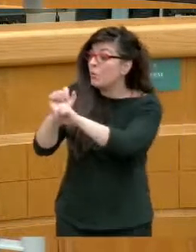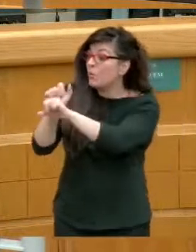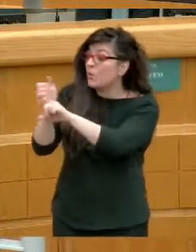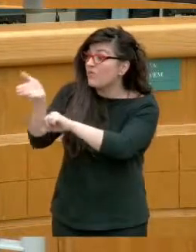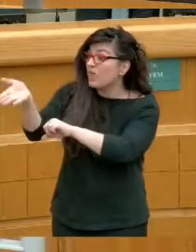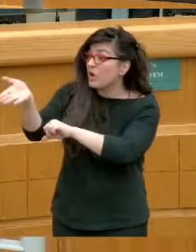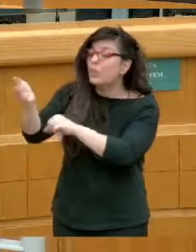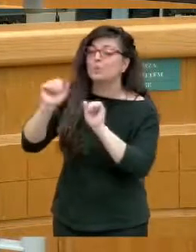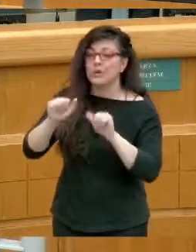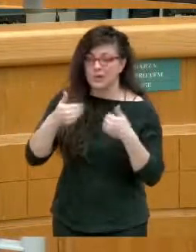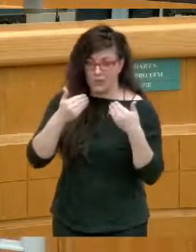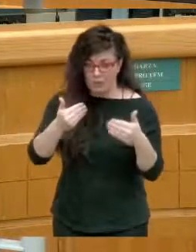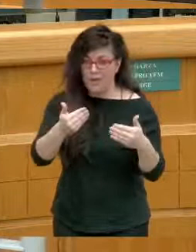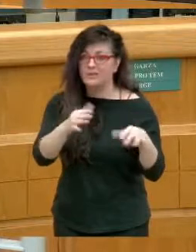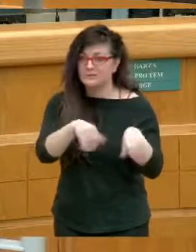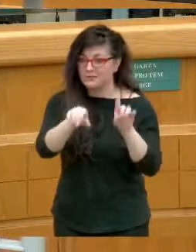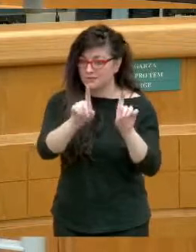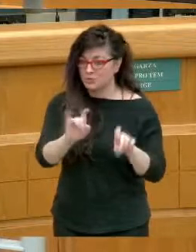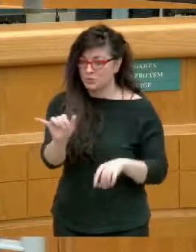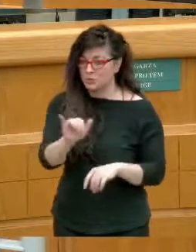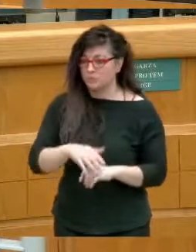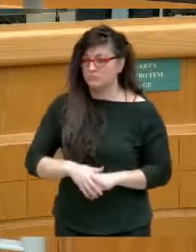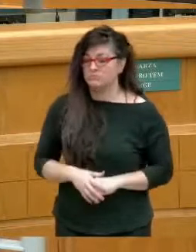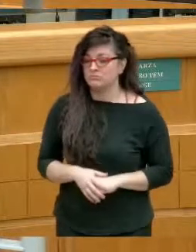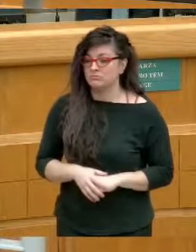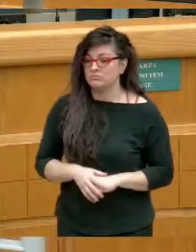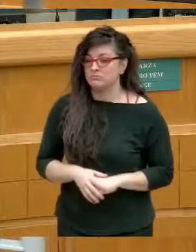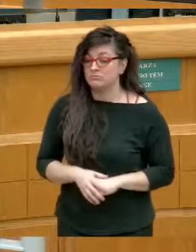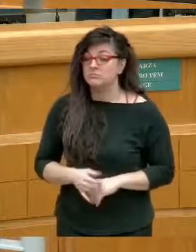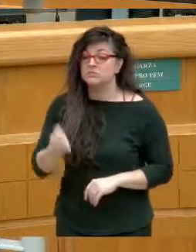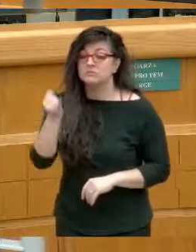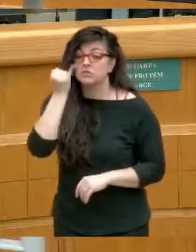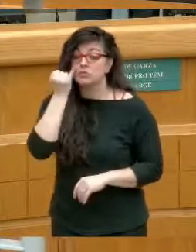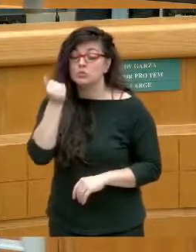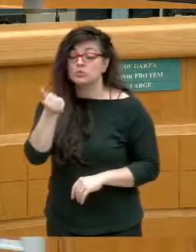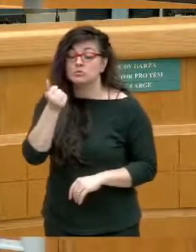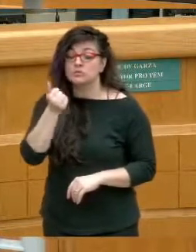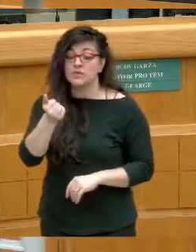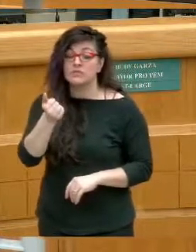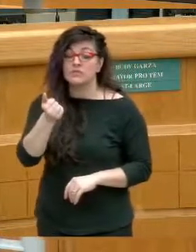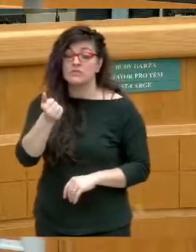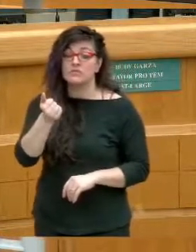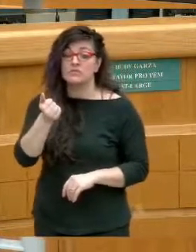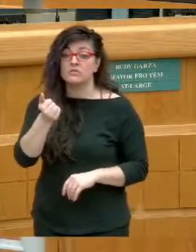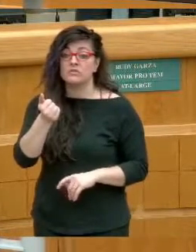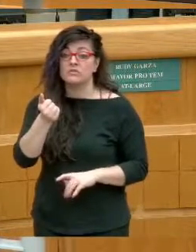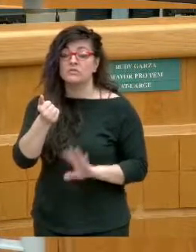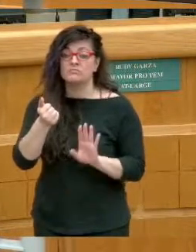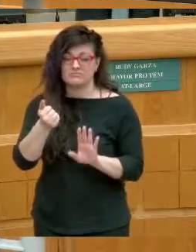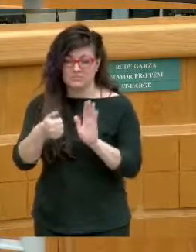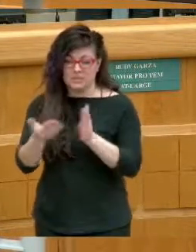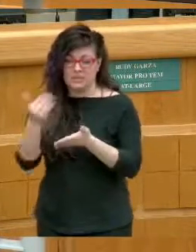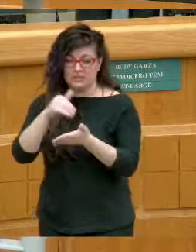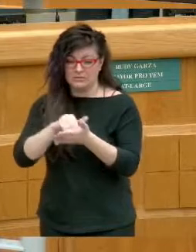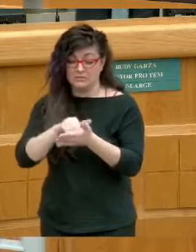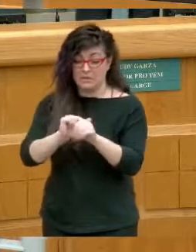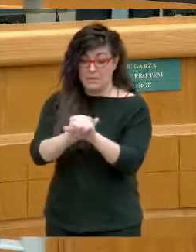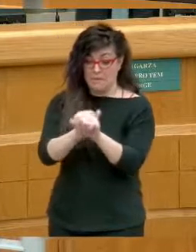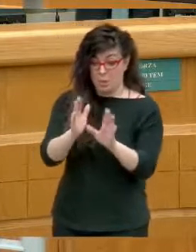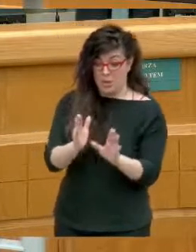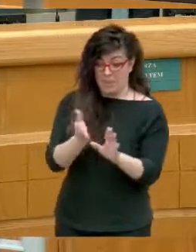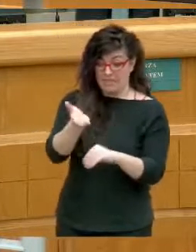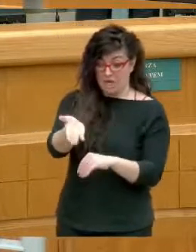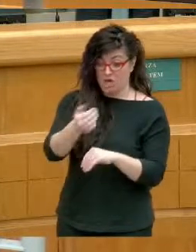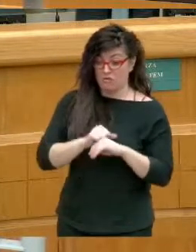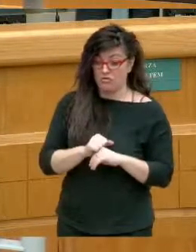symptoms of COVID-19, you can get the testing free as well. Okay, so if you're an employee of STX or a family member, you're